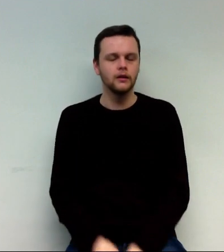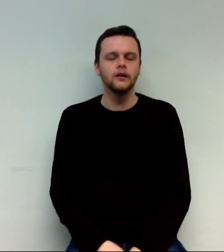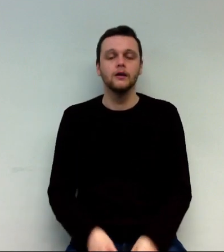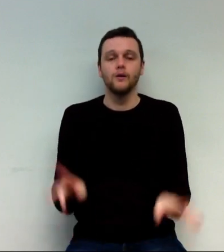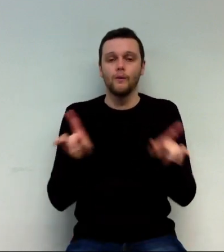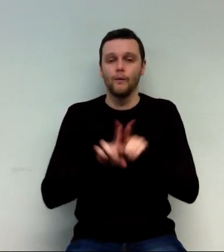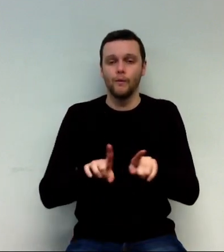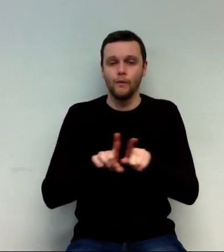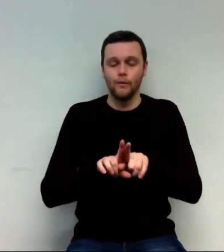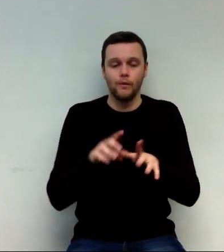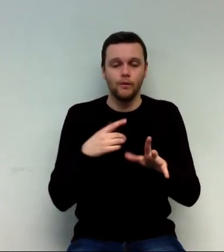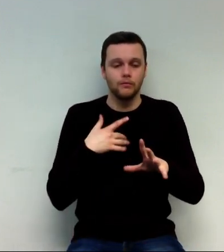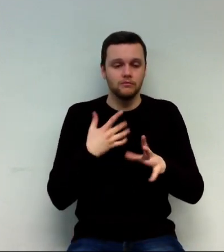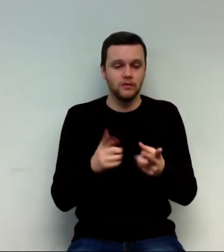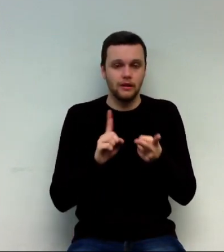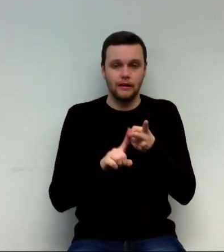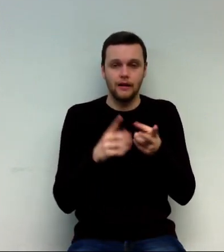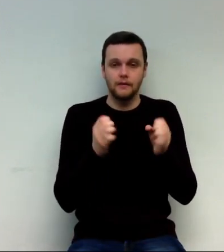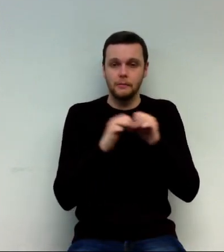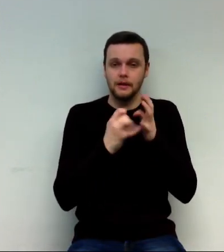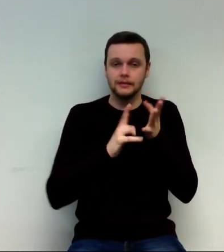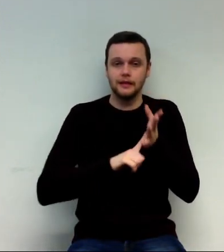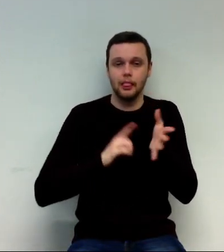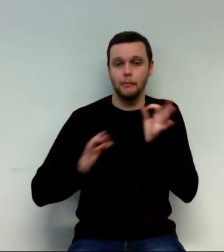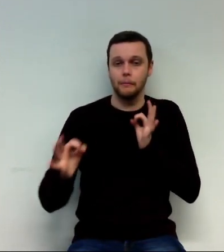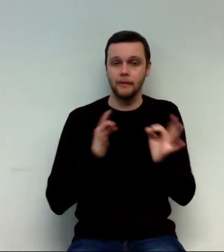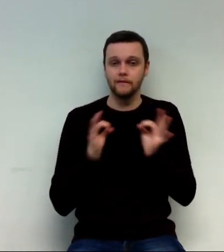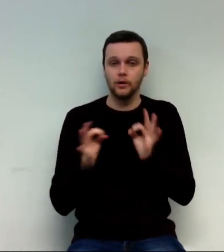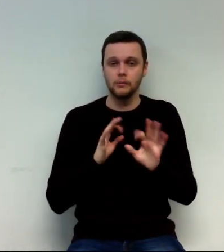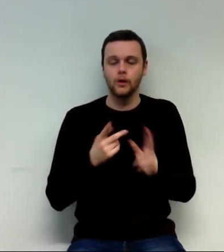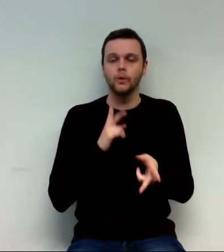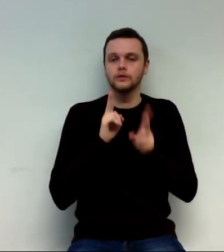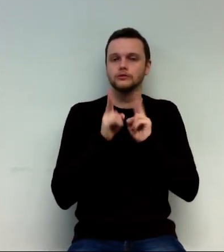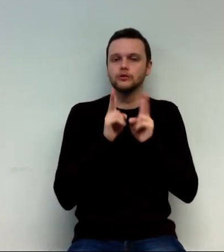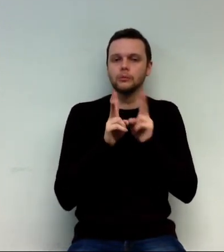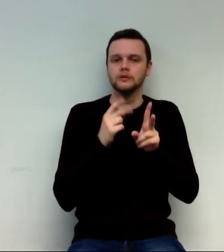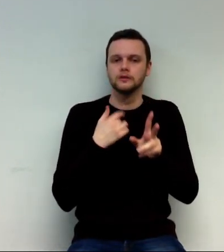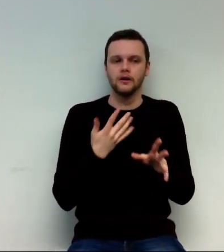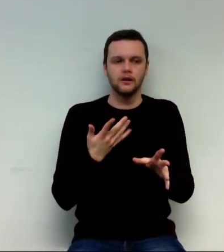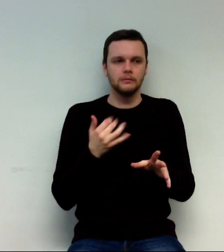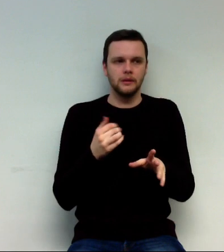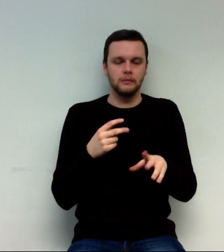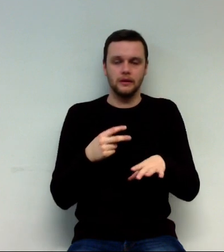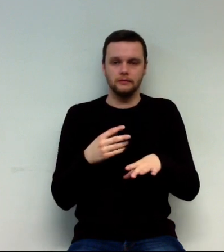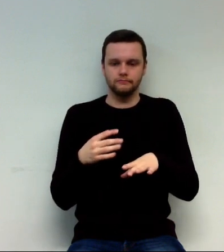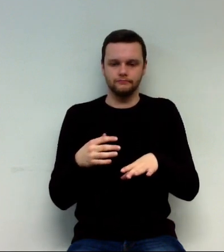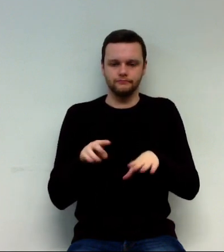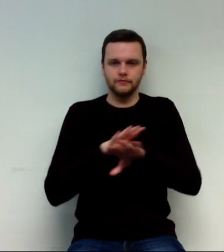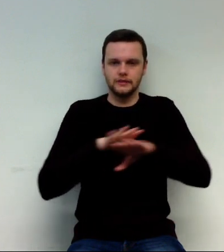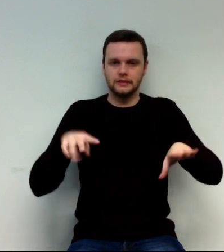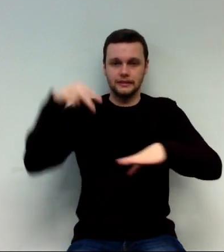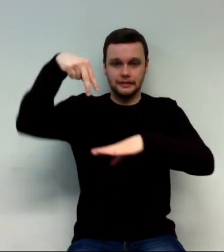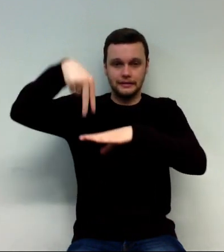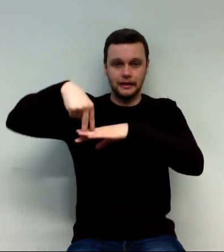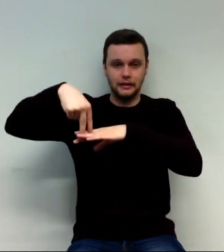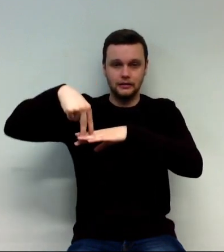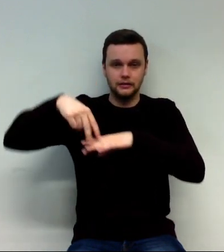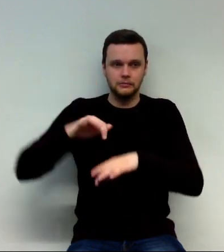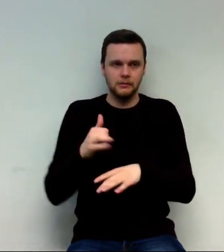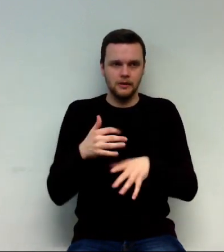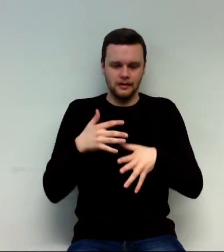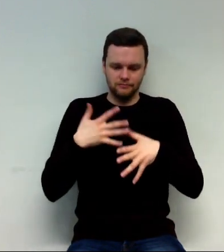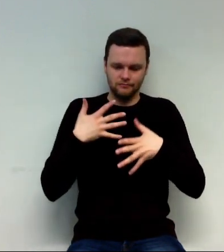could also be that you have a BSL performer or interpreter who is on the stage,